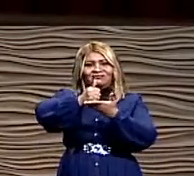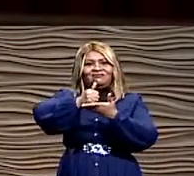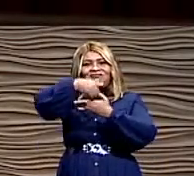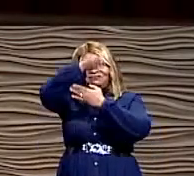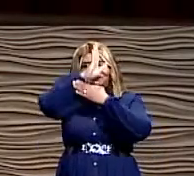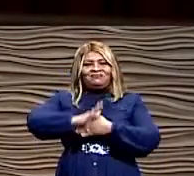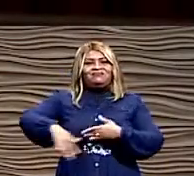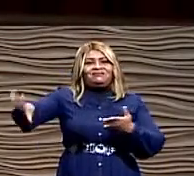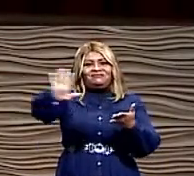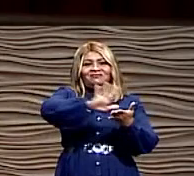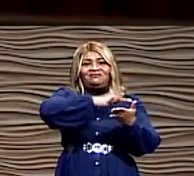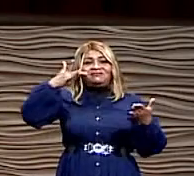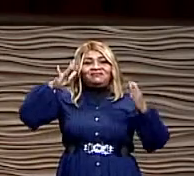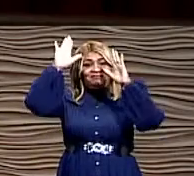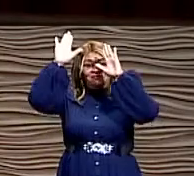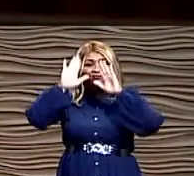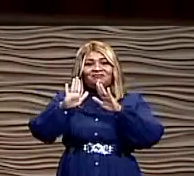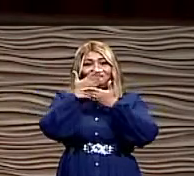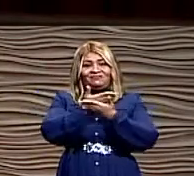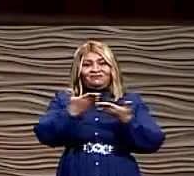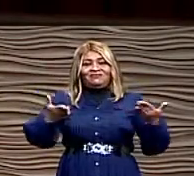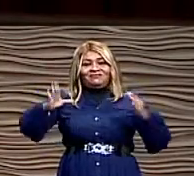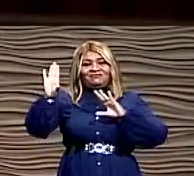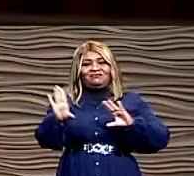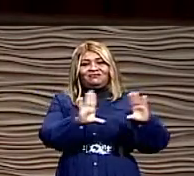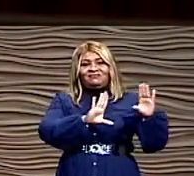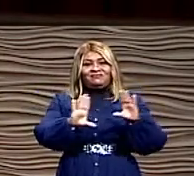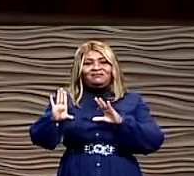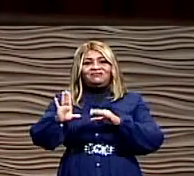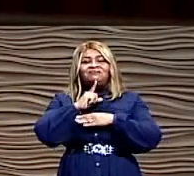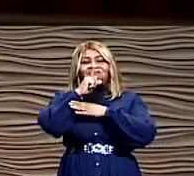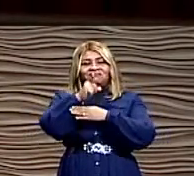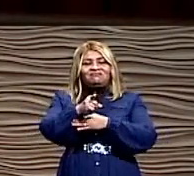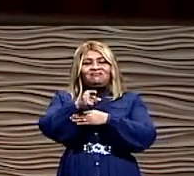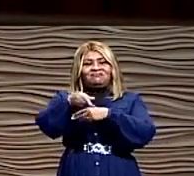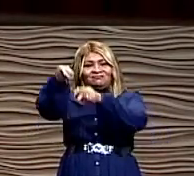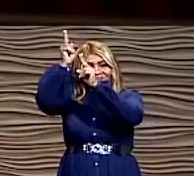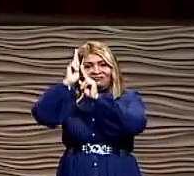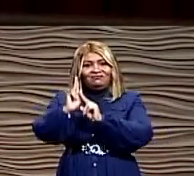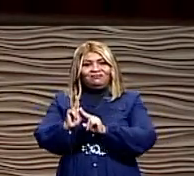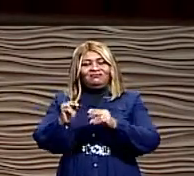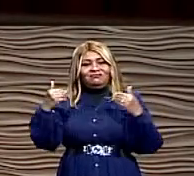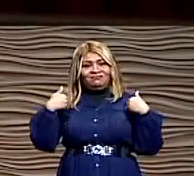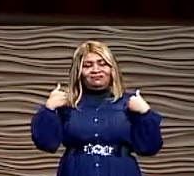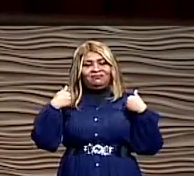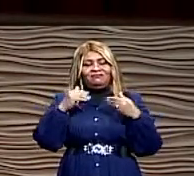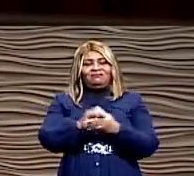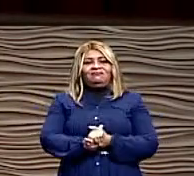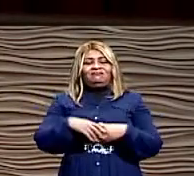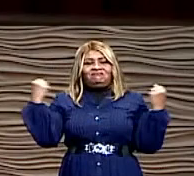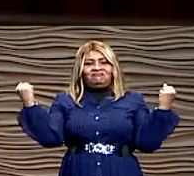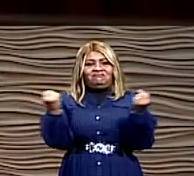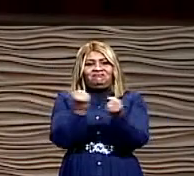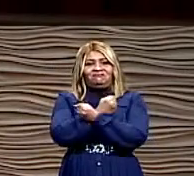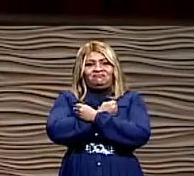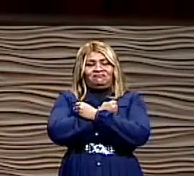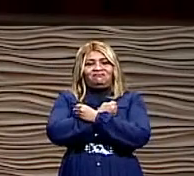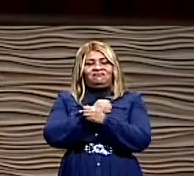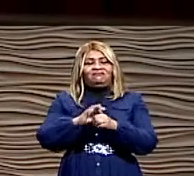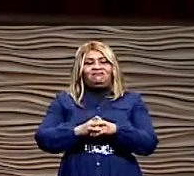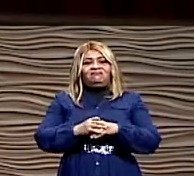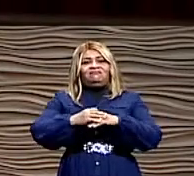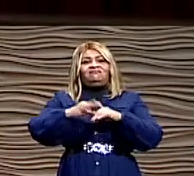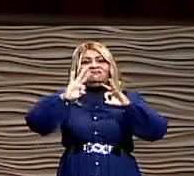To God be the glory for the great things he has done. We're so honored to have our beloved family from